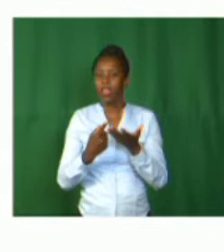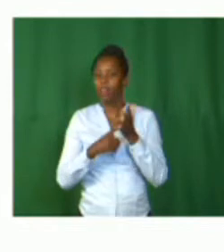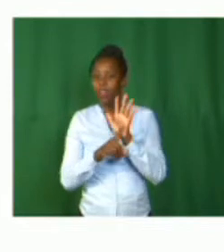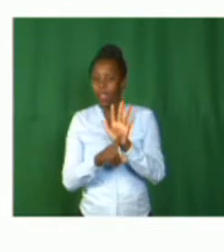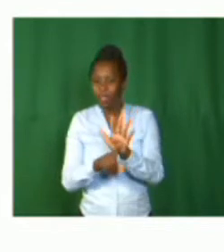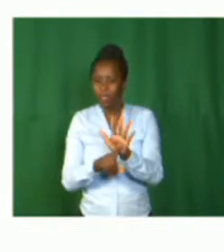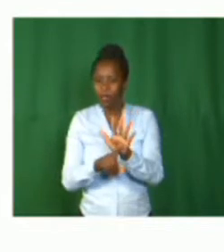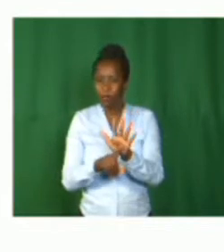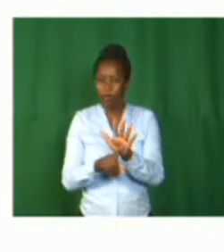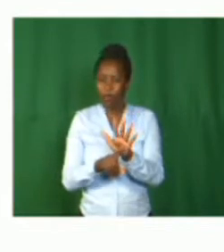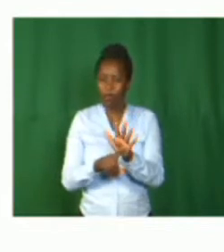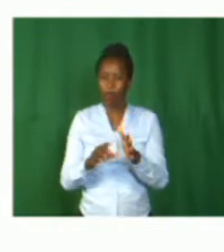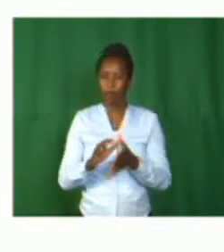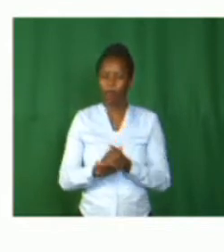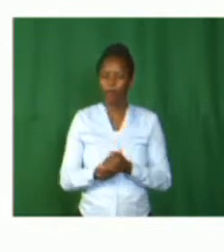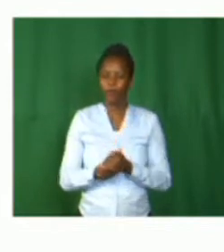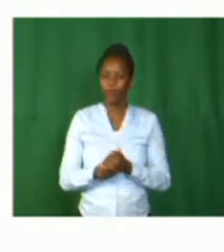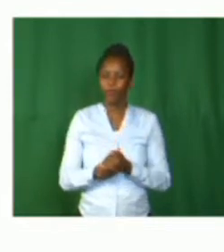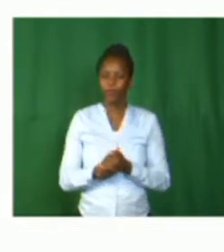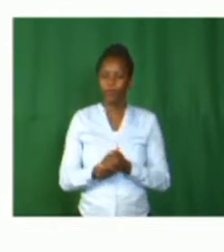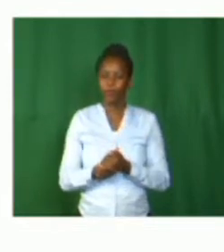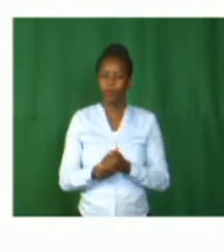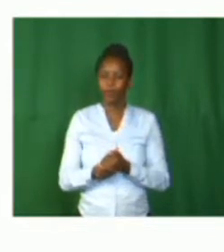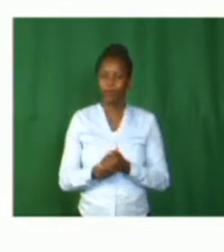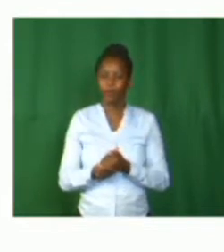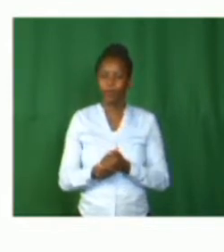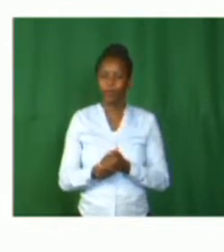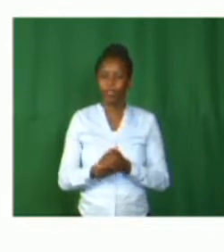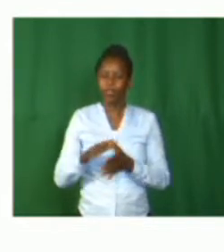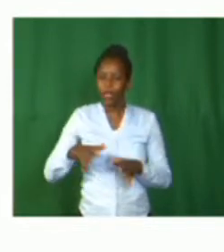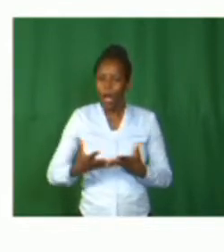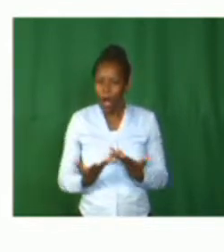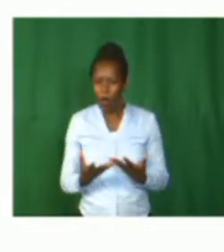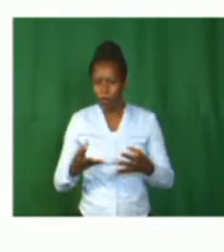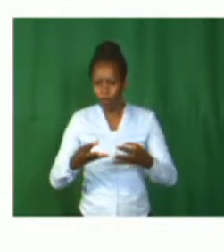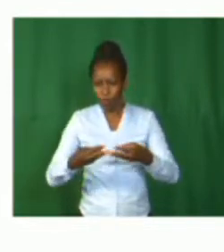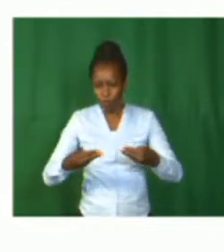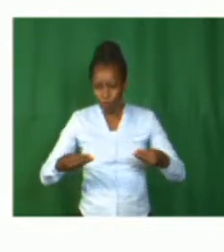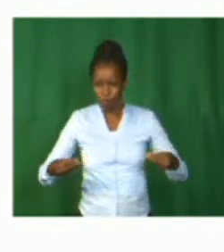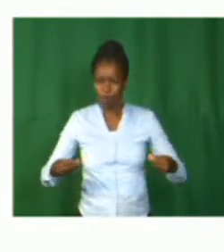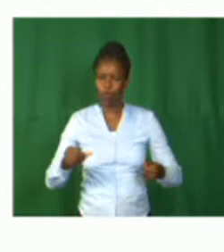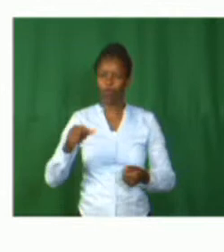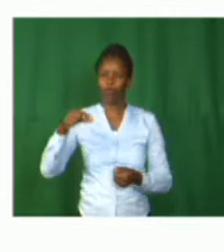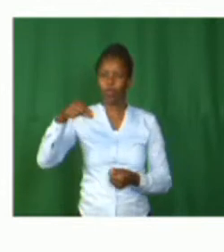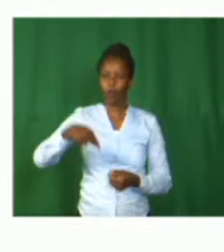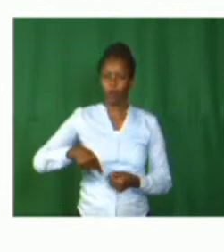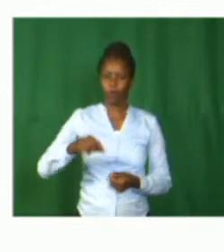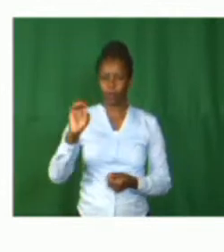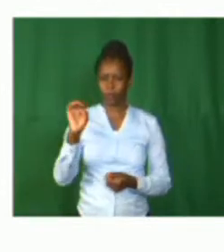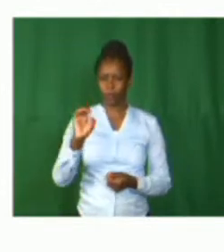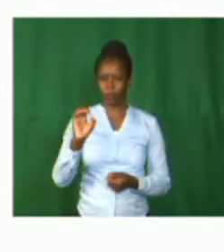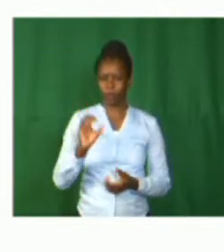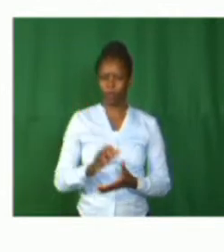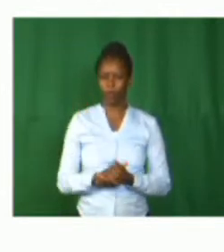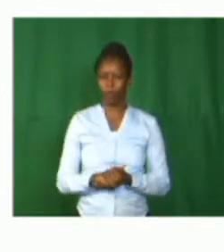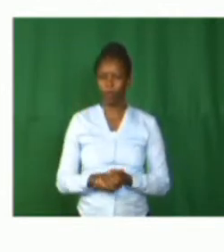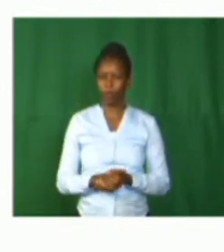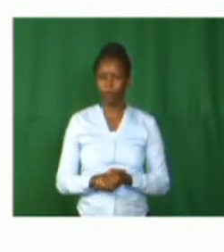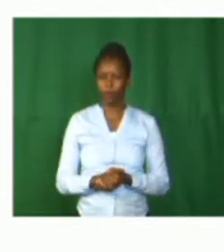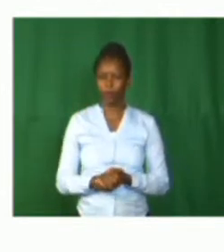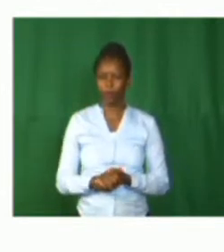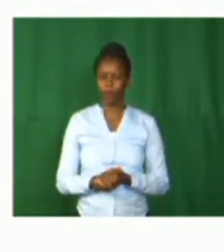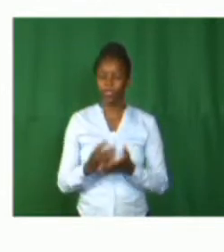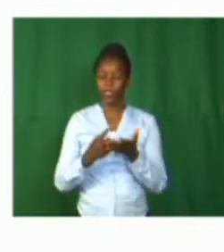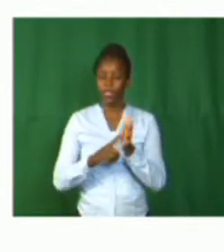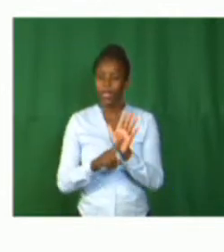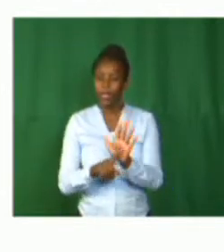time now to look at an example now of solving a quadratic equation. Now,